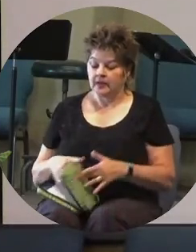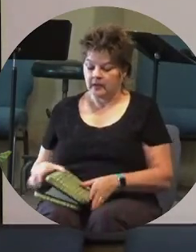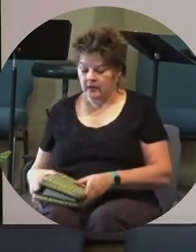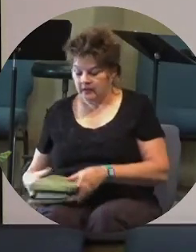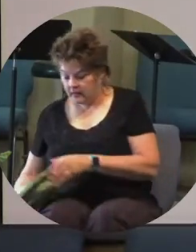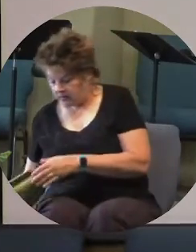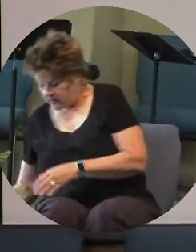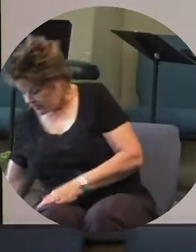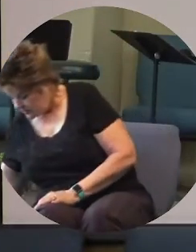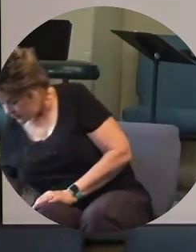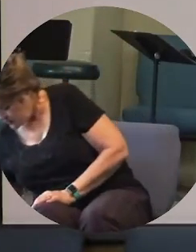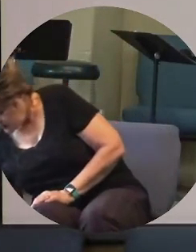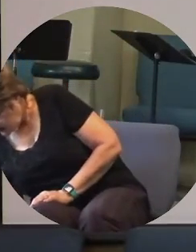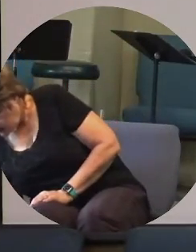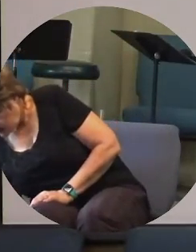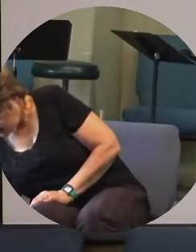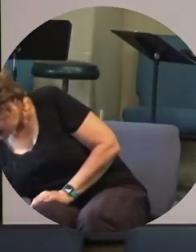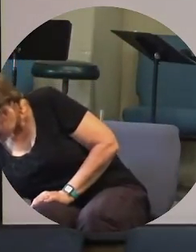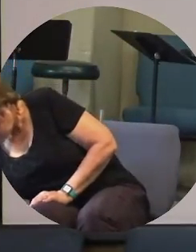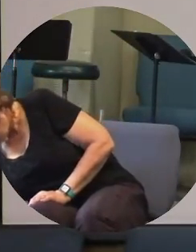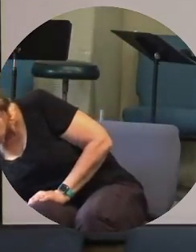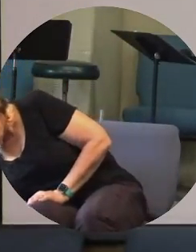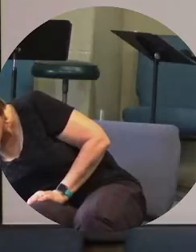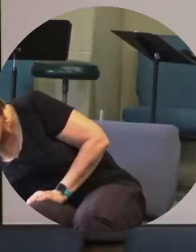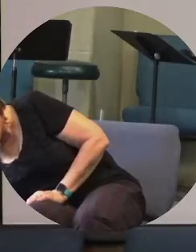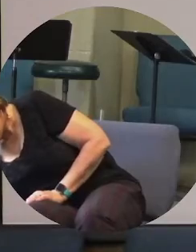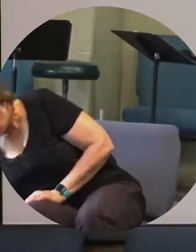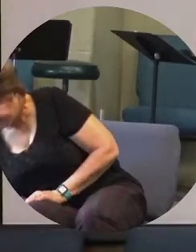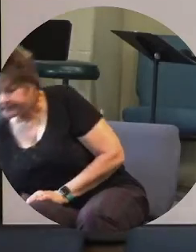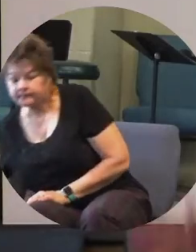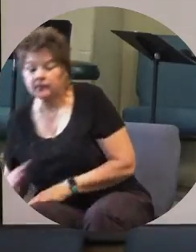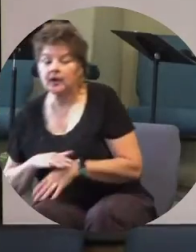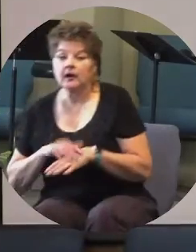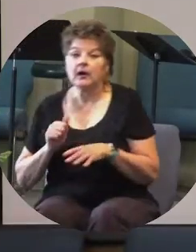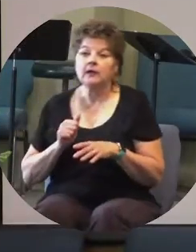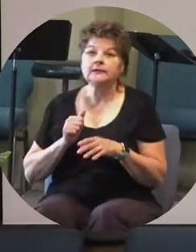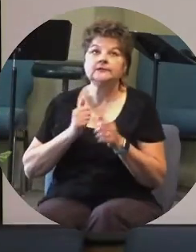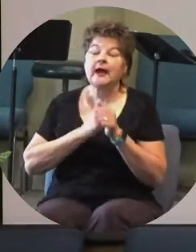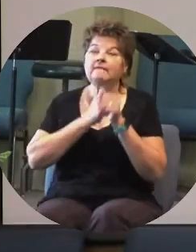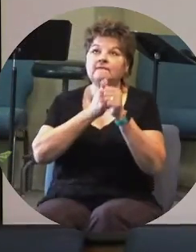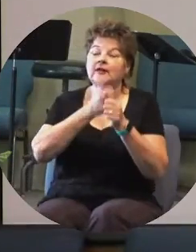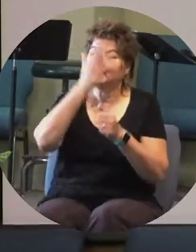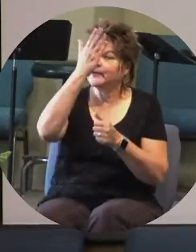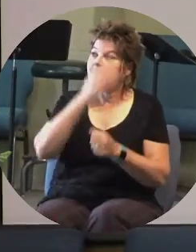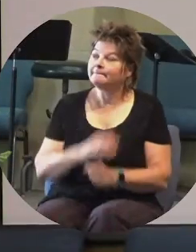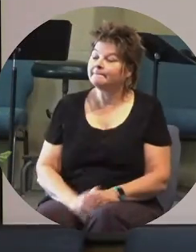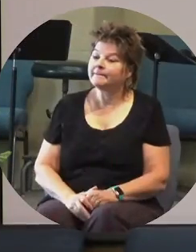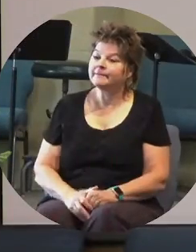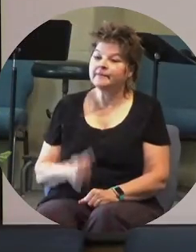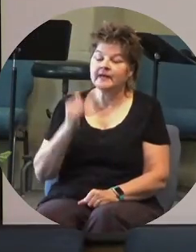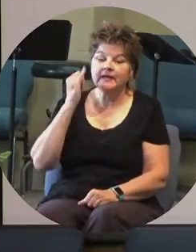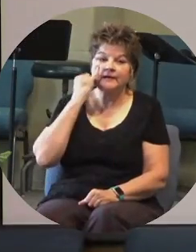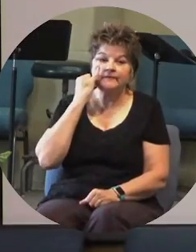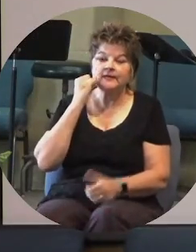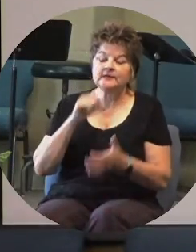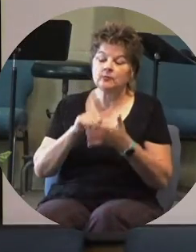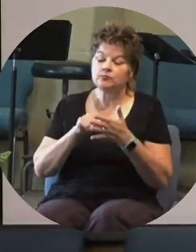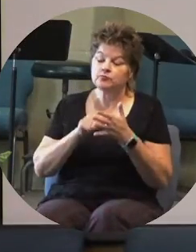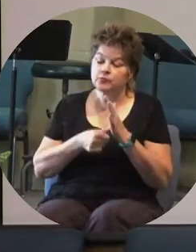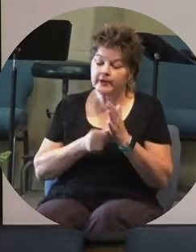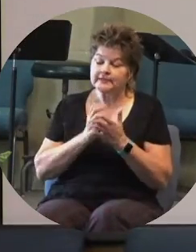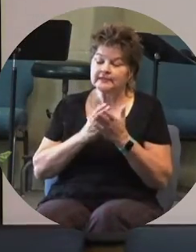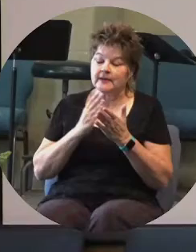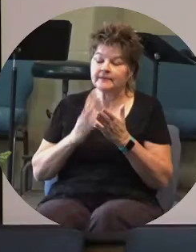Evelyn, if you'll come to the piano. And here's the call. Follow him. And if he's impressed something upon you, if